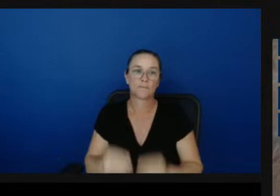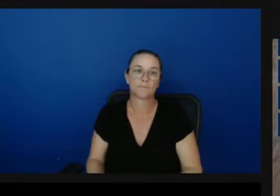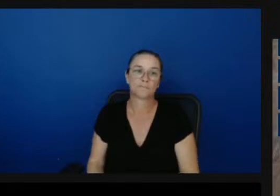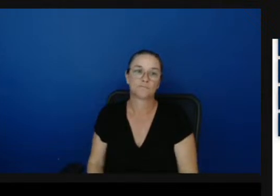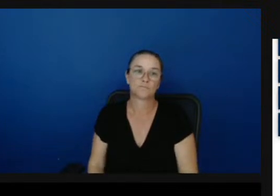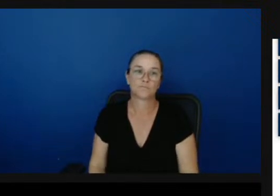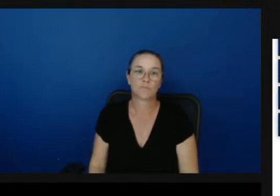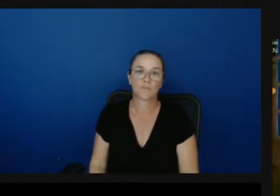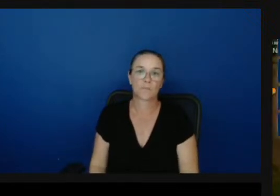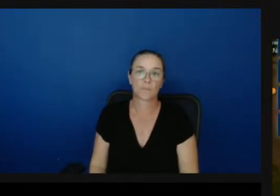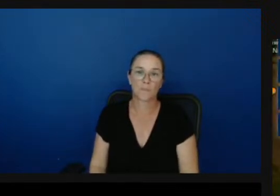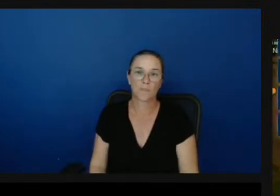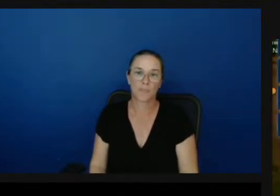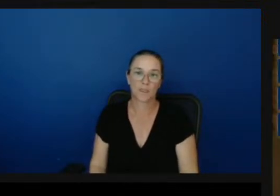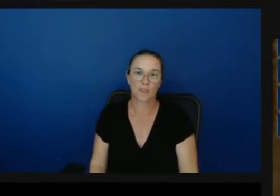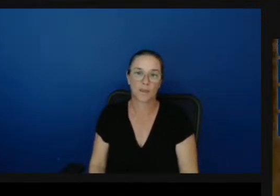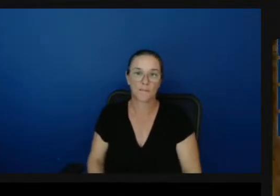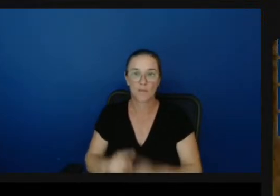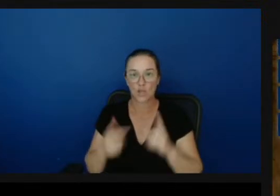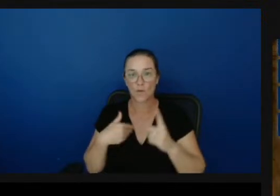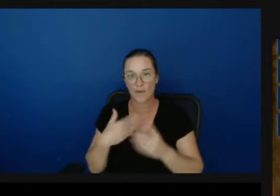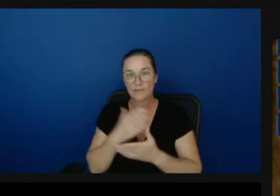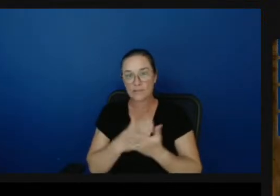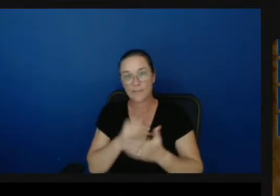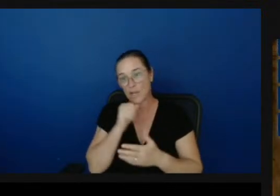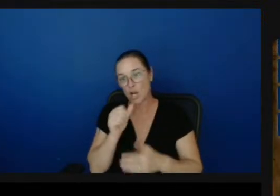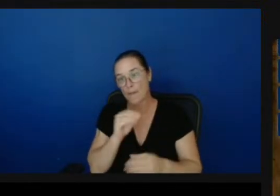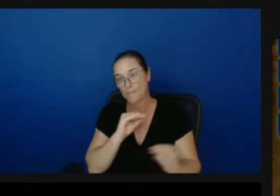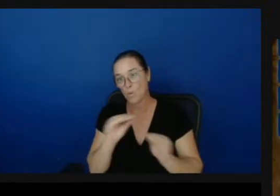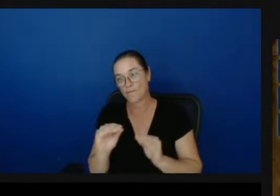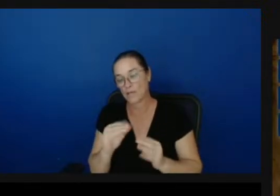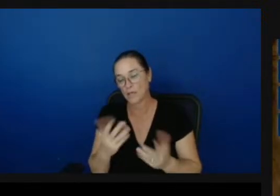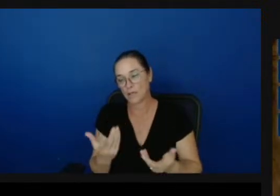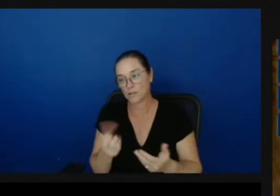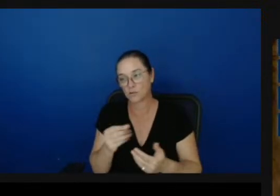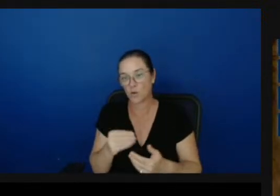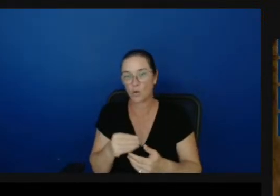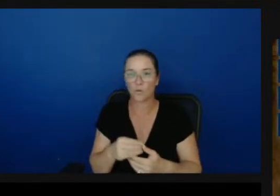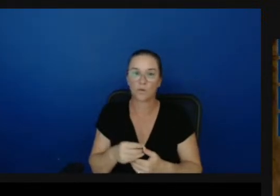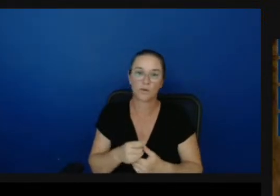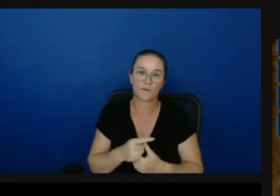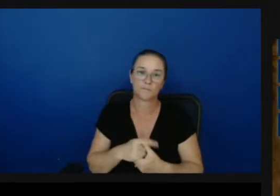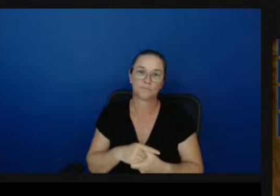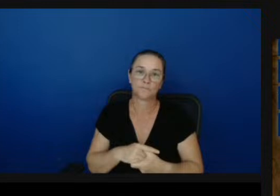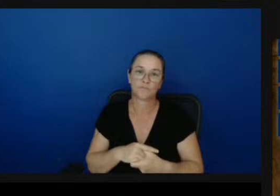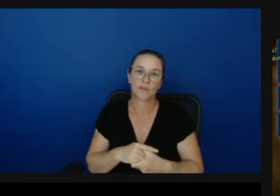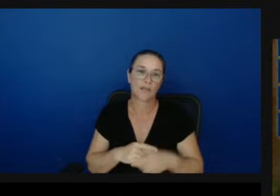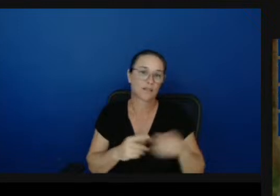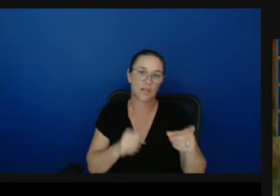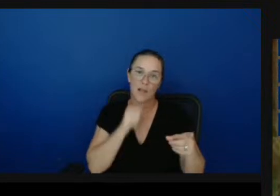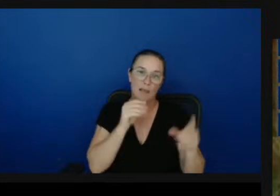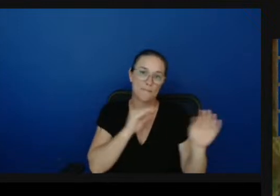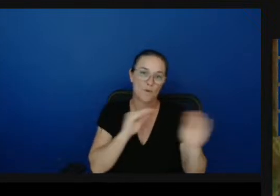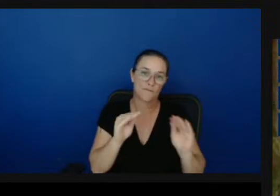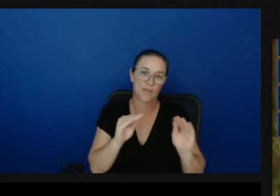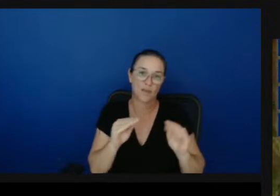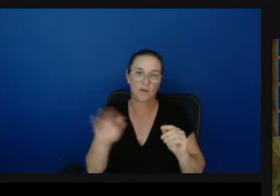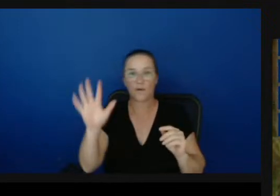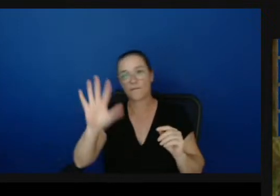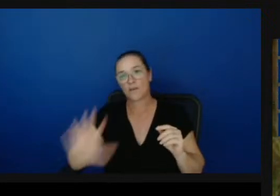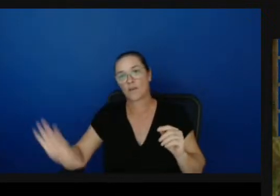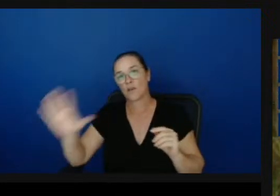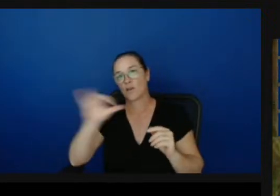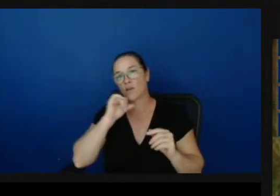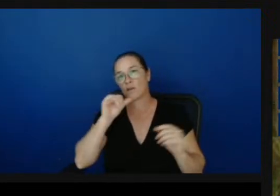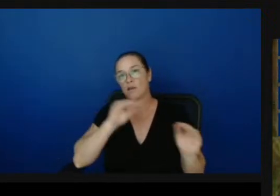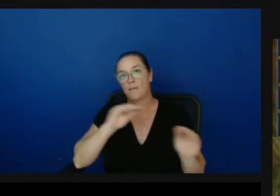you have sections that aren't moving, essentially. That's true. It's a big flank. It's a very big flank. Over here is not moving. Right. And over here